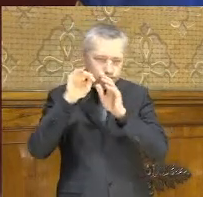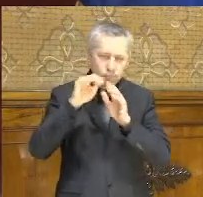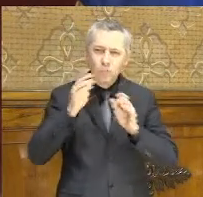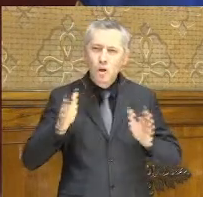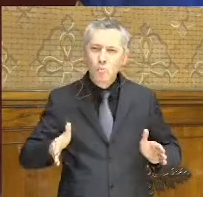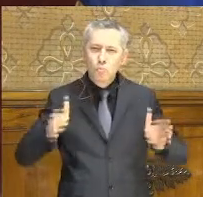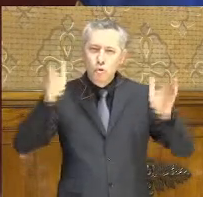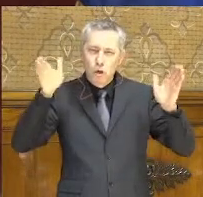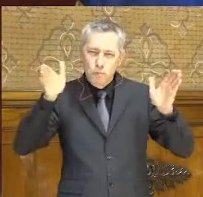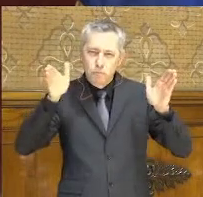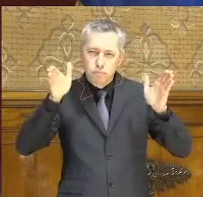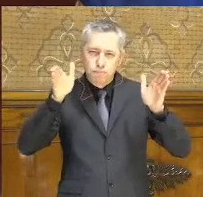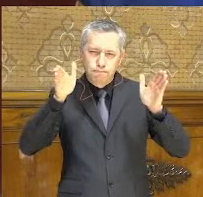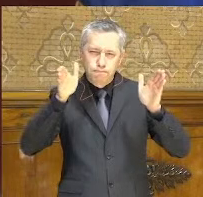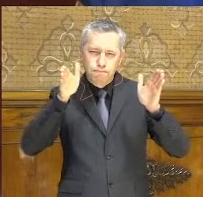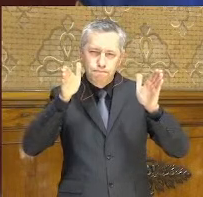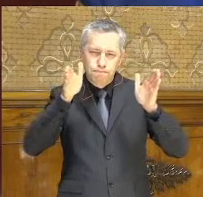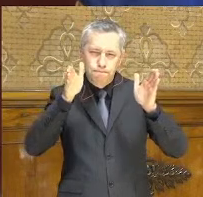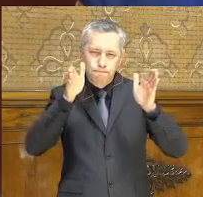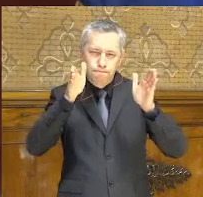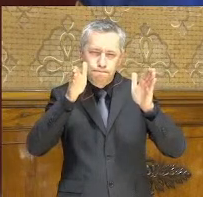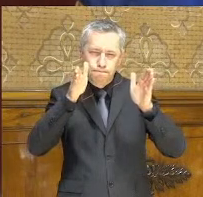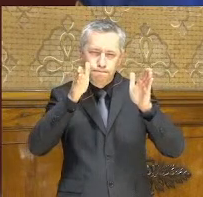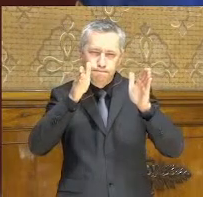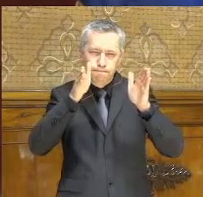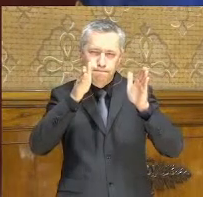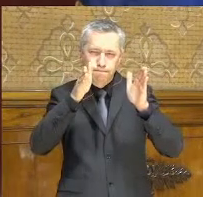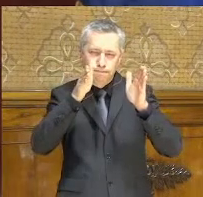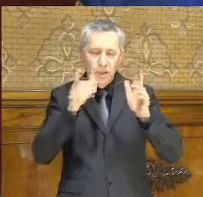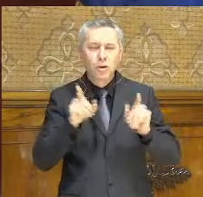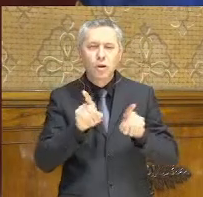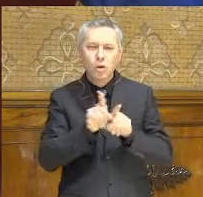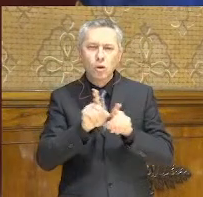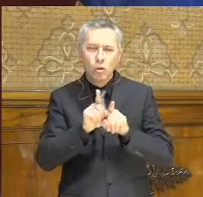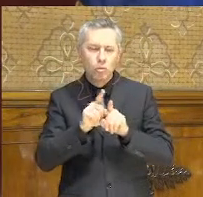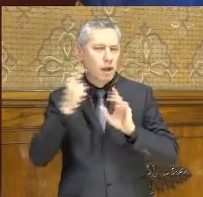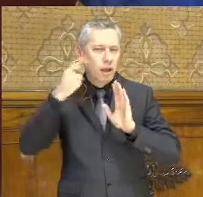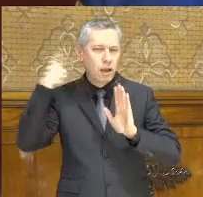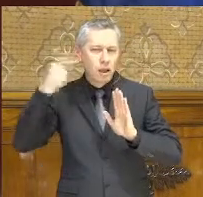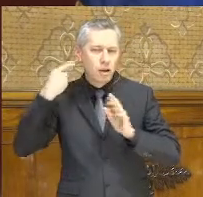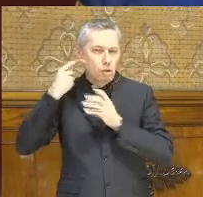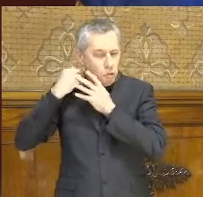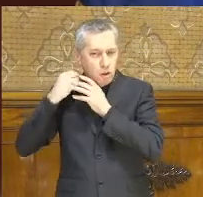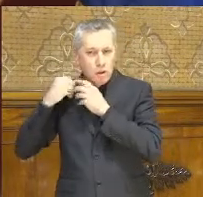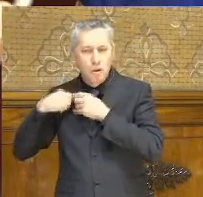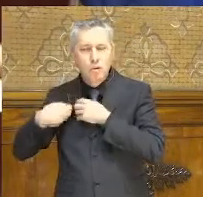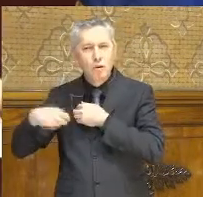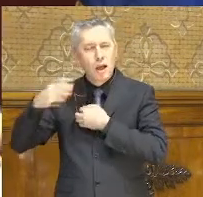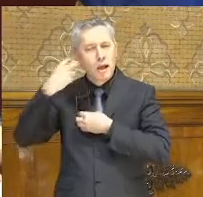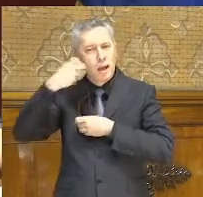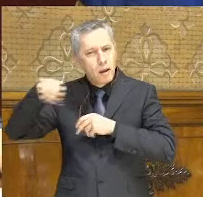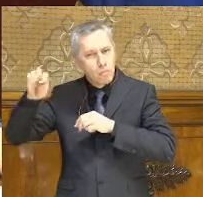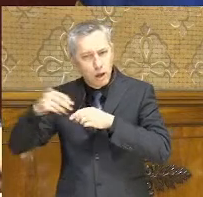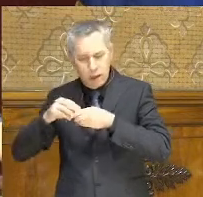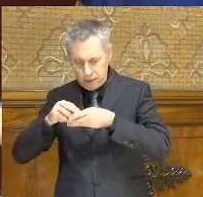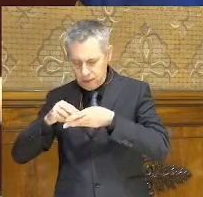were tightening around us, as the echo of the wedding bells before the blowing